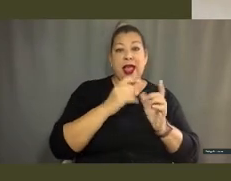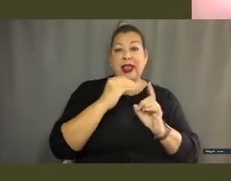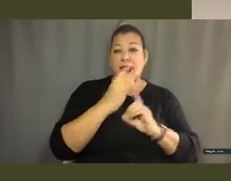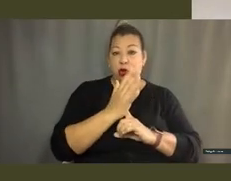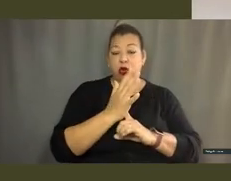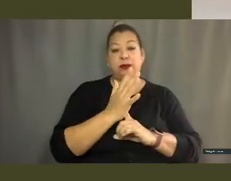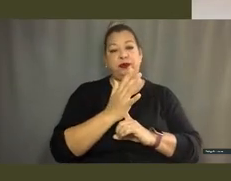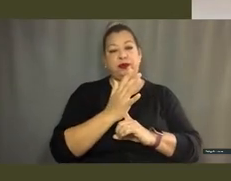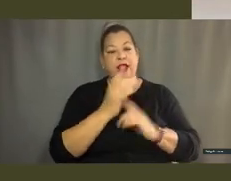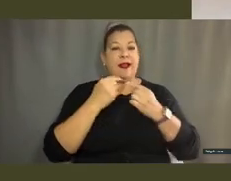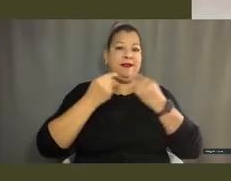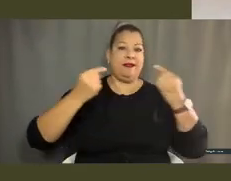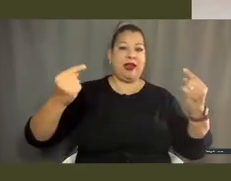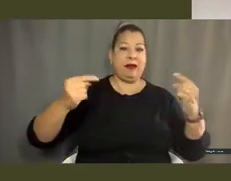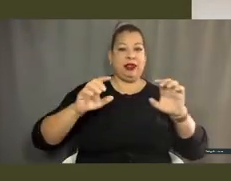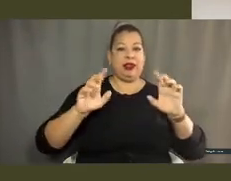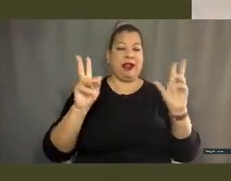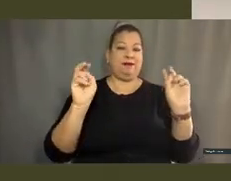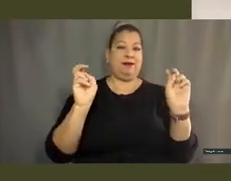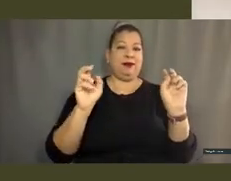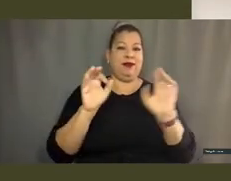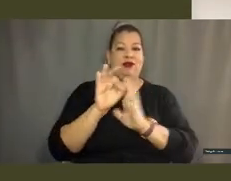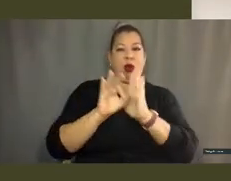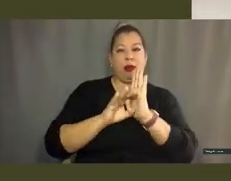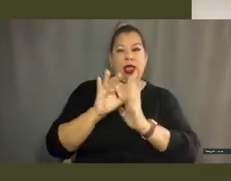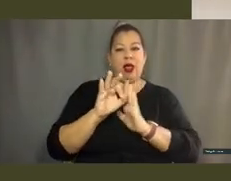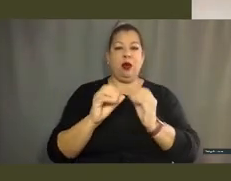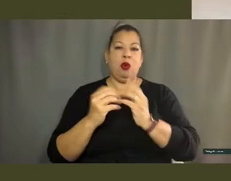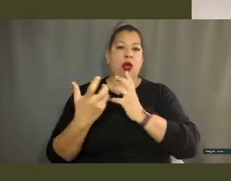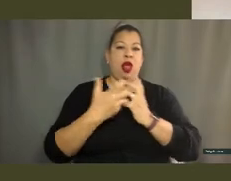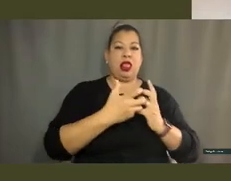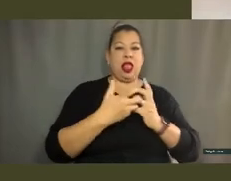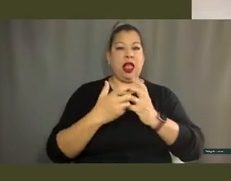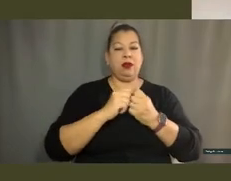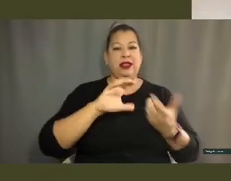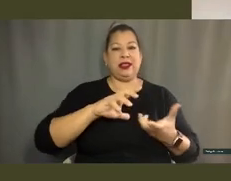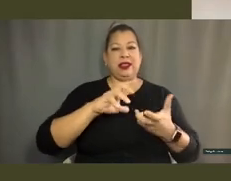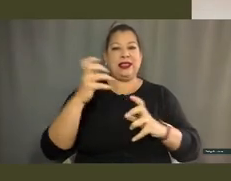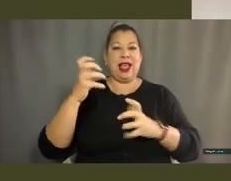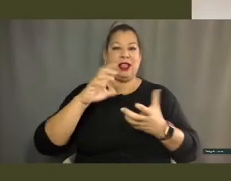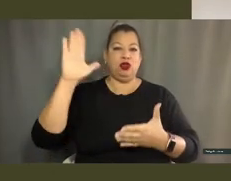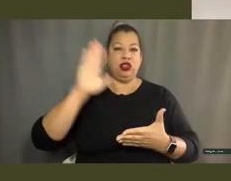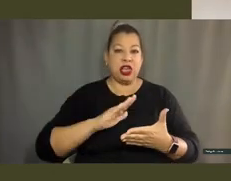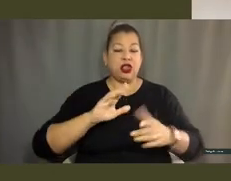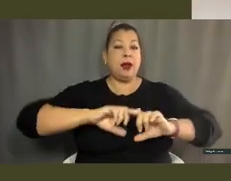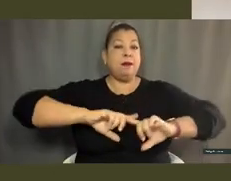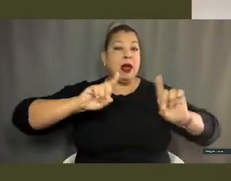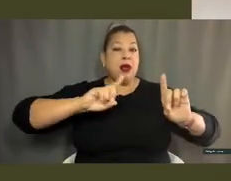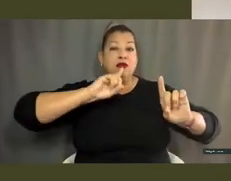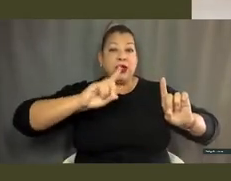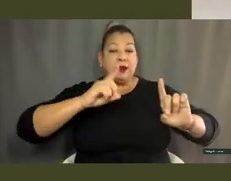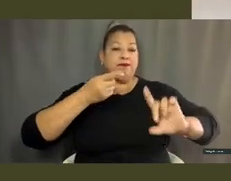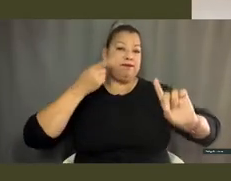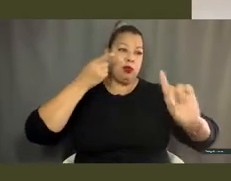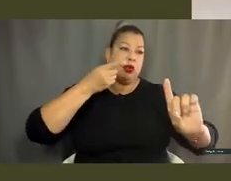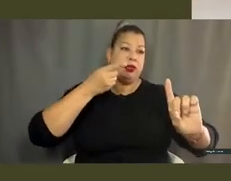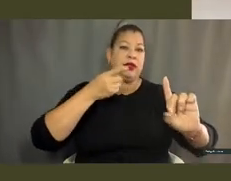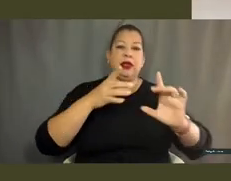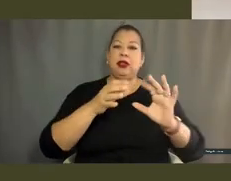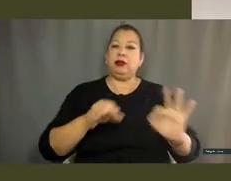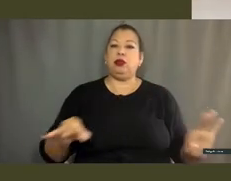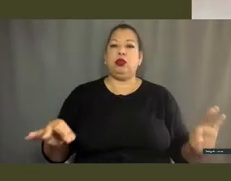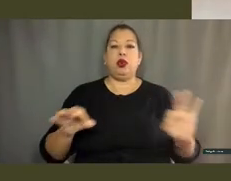we tend to use more aligned with disaster risk reduction, but it is central to development. It is central to the conversation